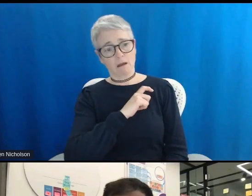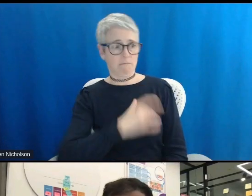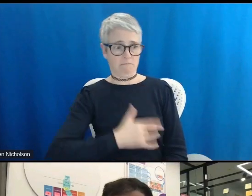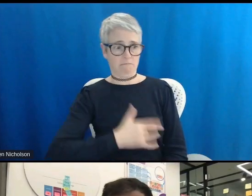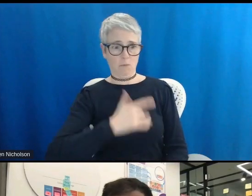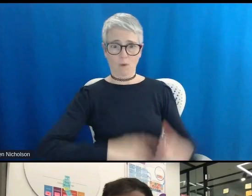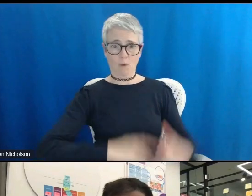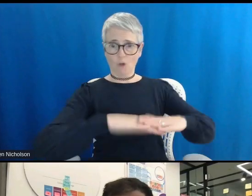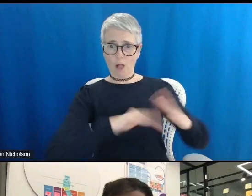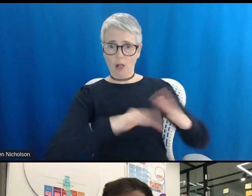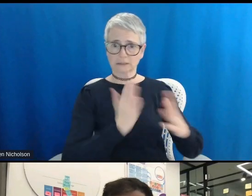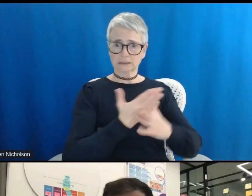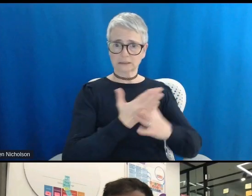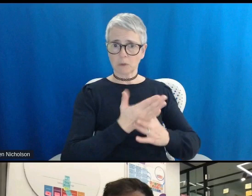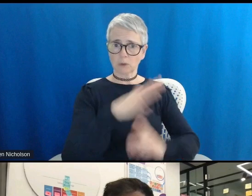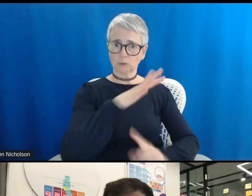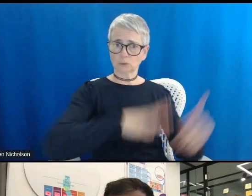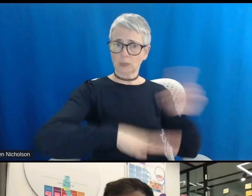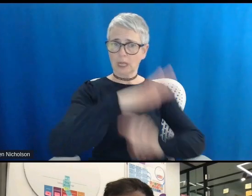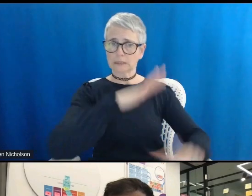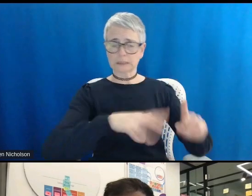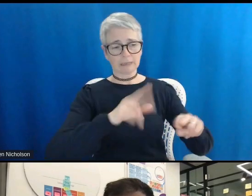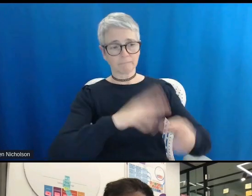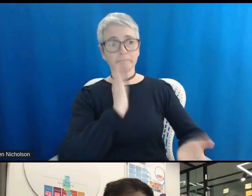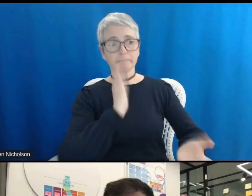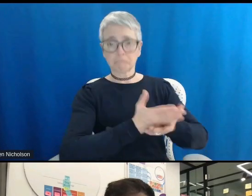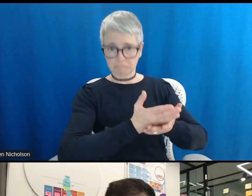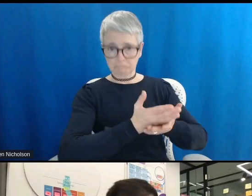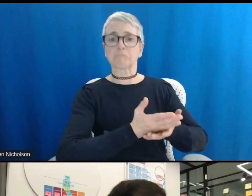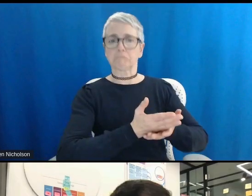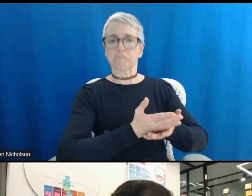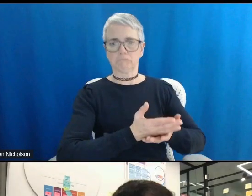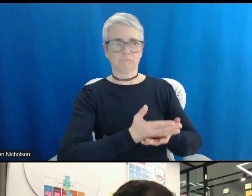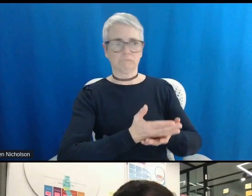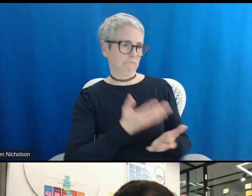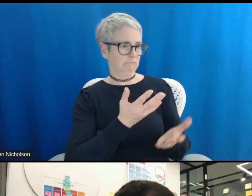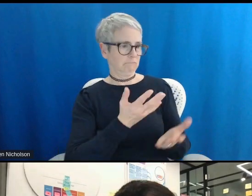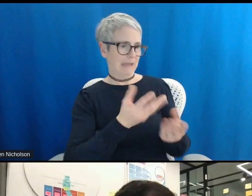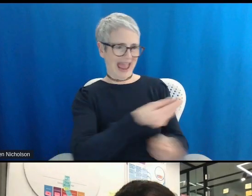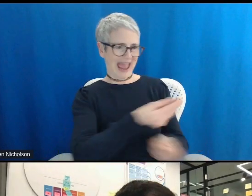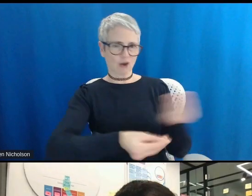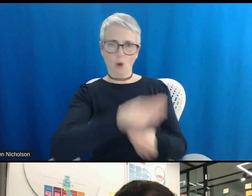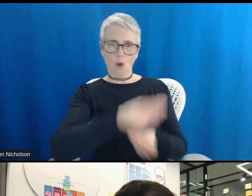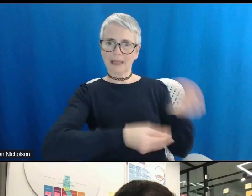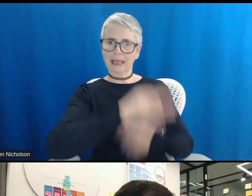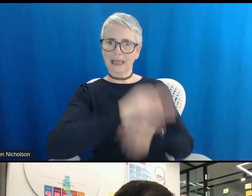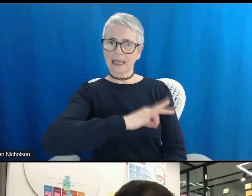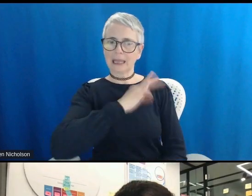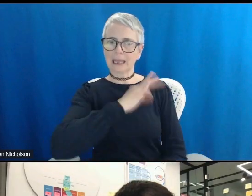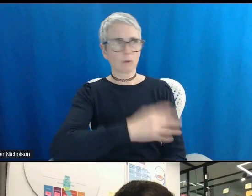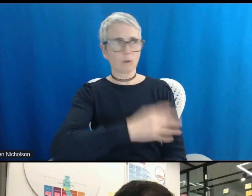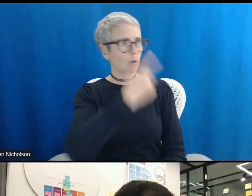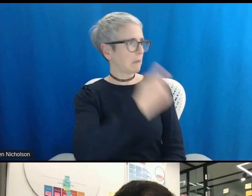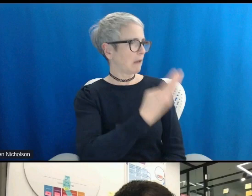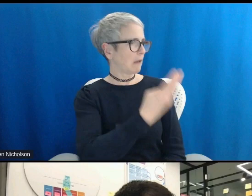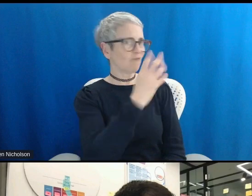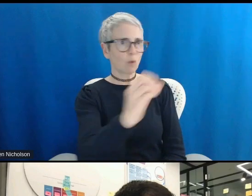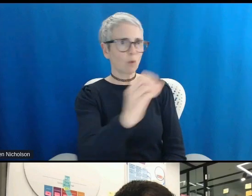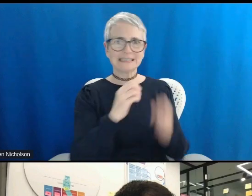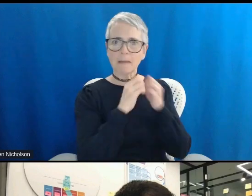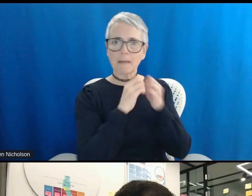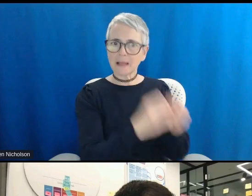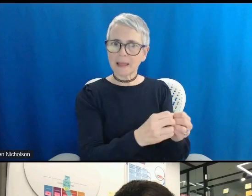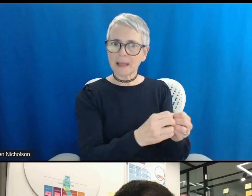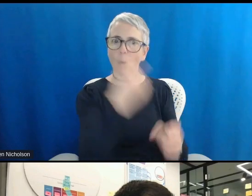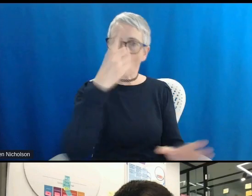the economic benefit would amount to approximately $340 billion. And that's in a calendar